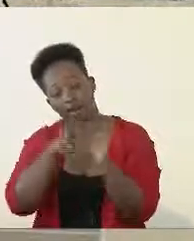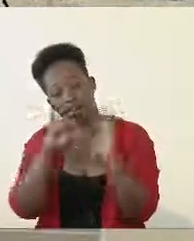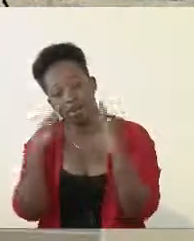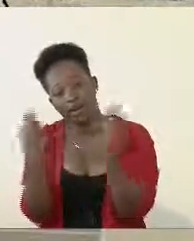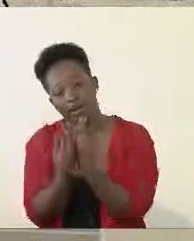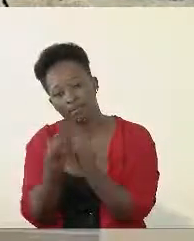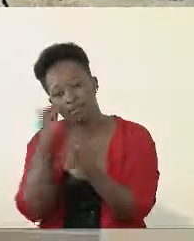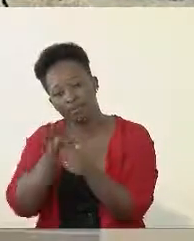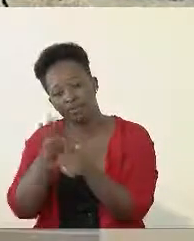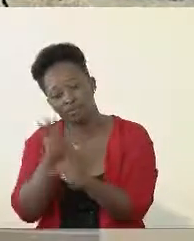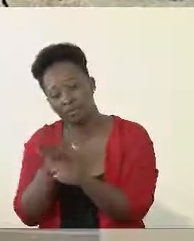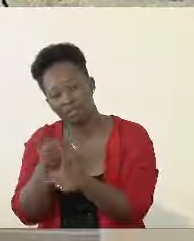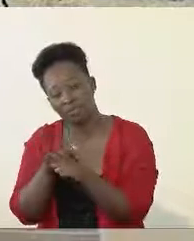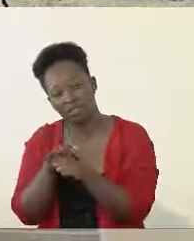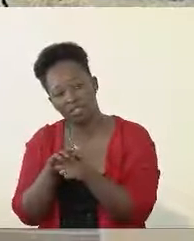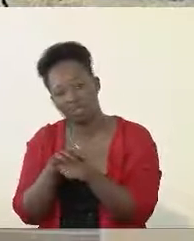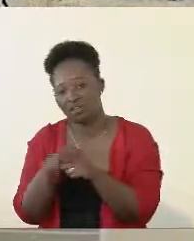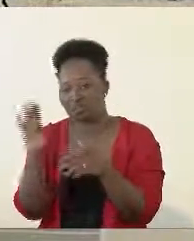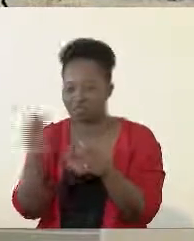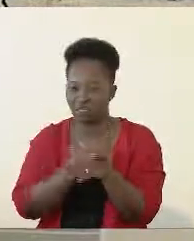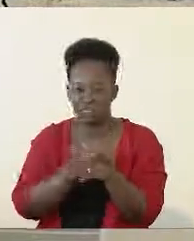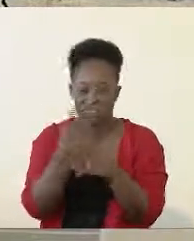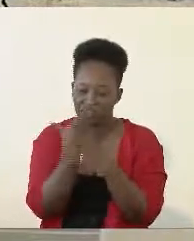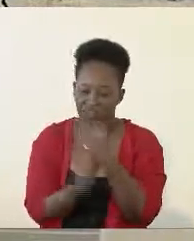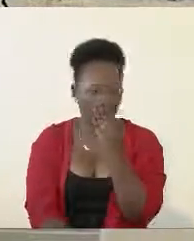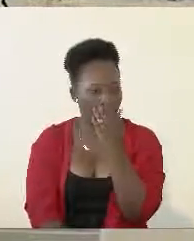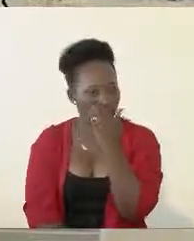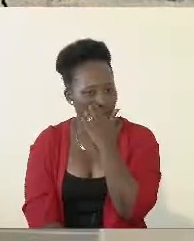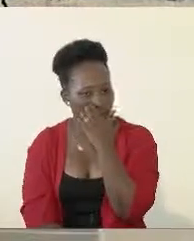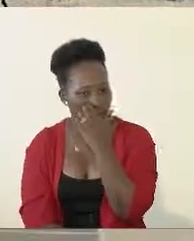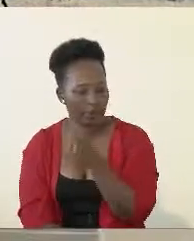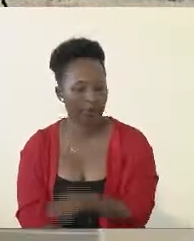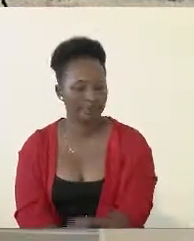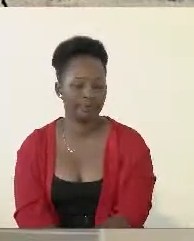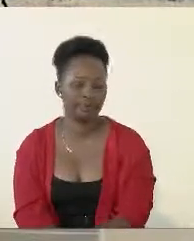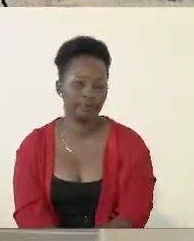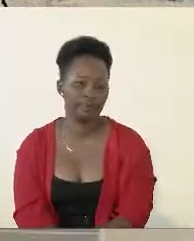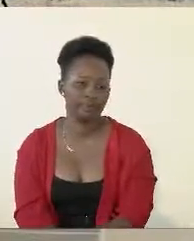of record keeping, lack of proper record keeping.